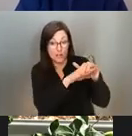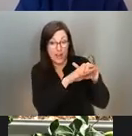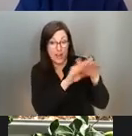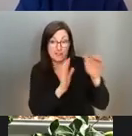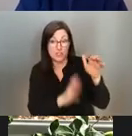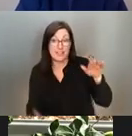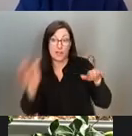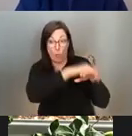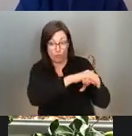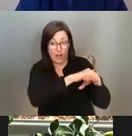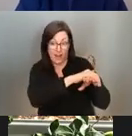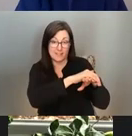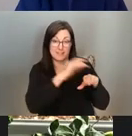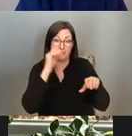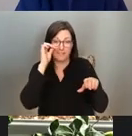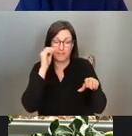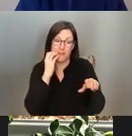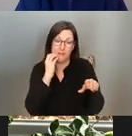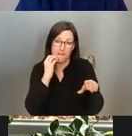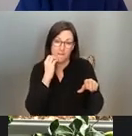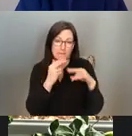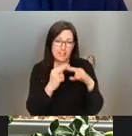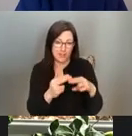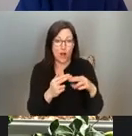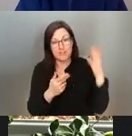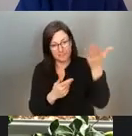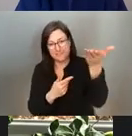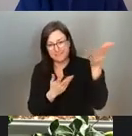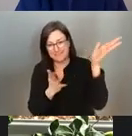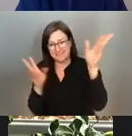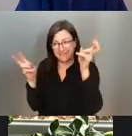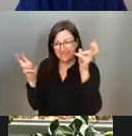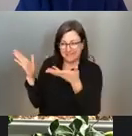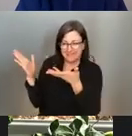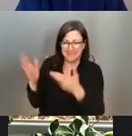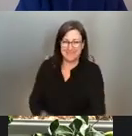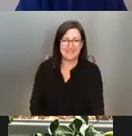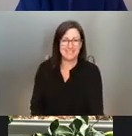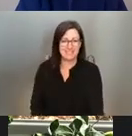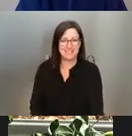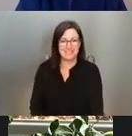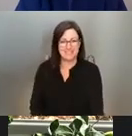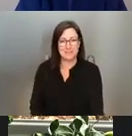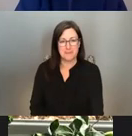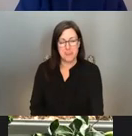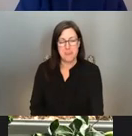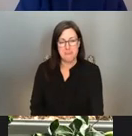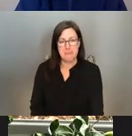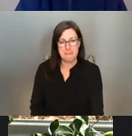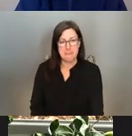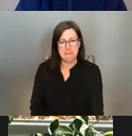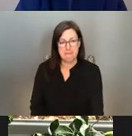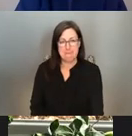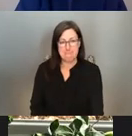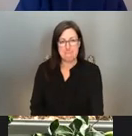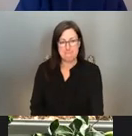the hand overhand method. And it's called hand under hand versus hand overhand with Carrie and Ben. This is found